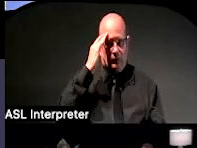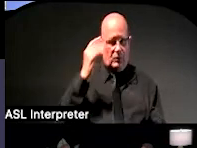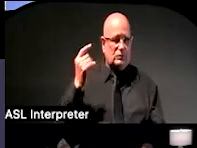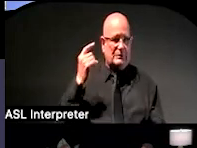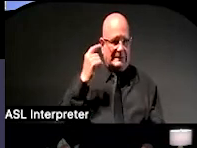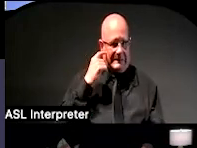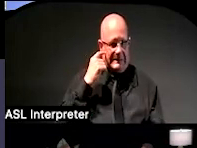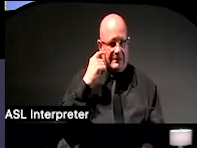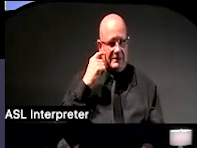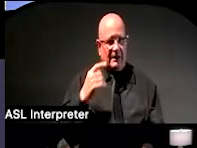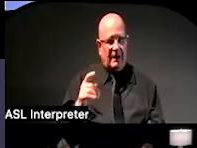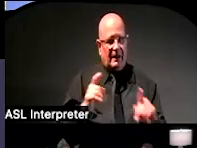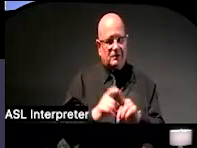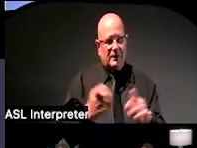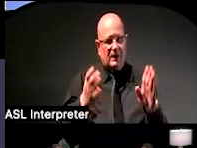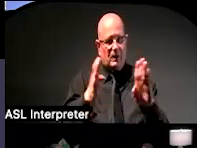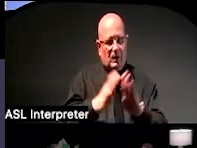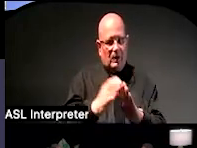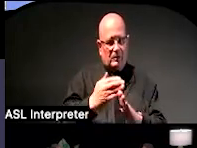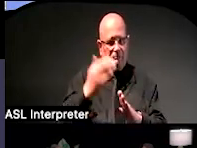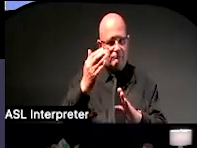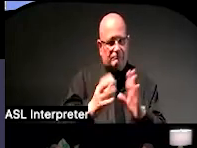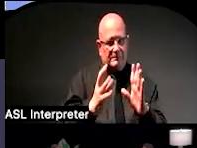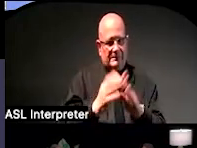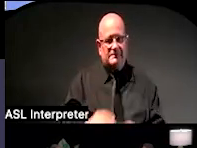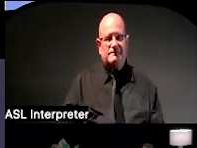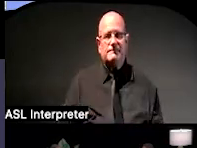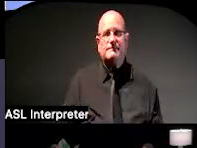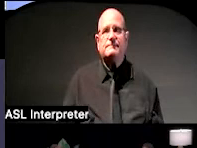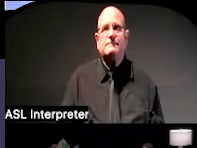we close out this concluding session? Yeah.